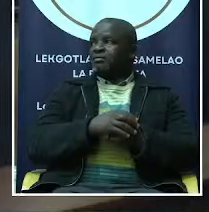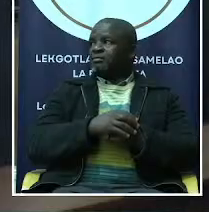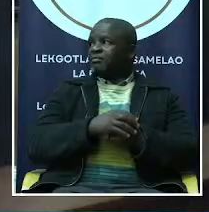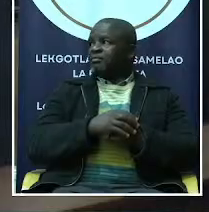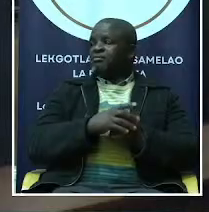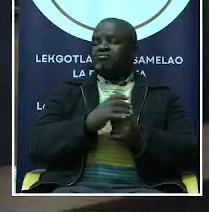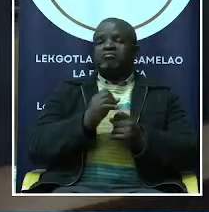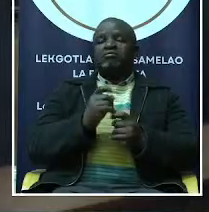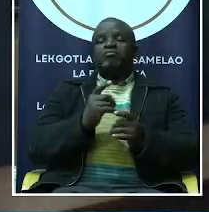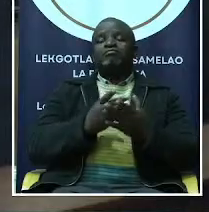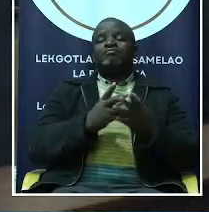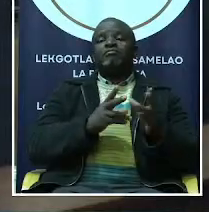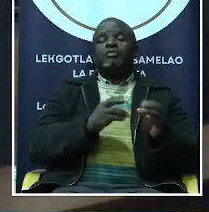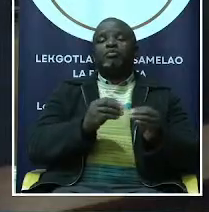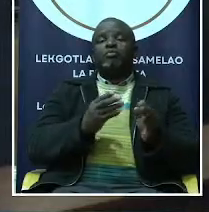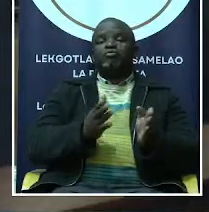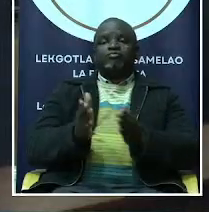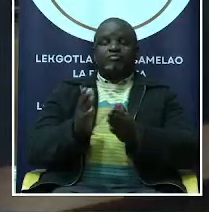Okay, we'll move